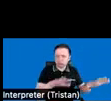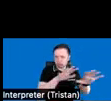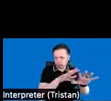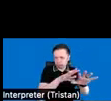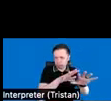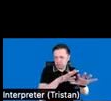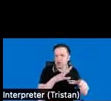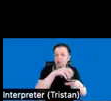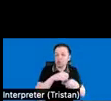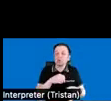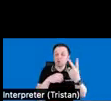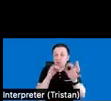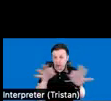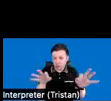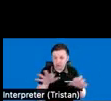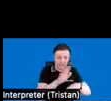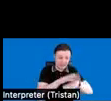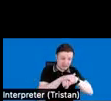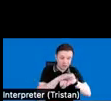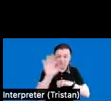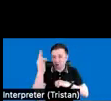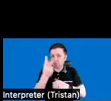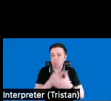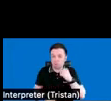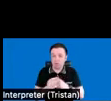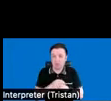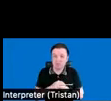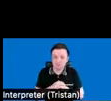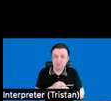languages, English and French.